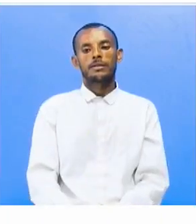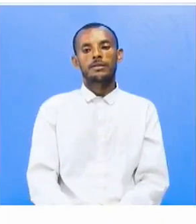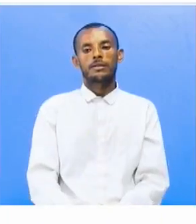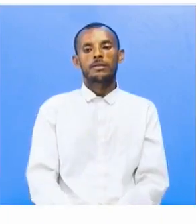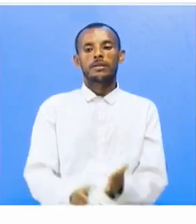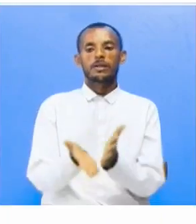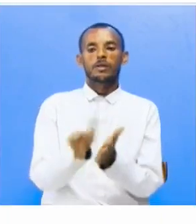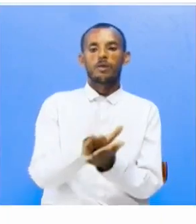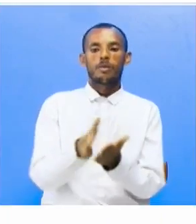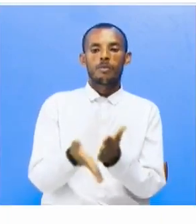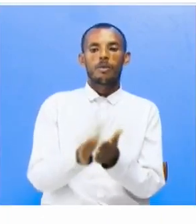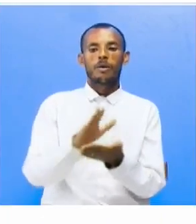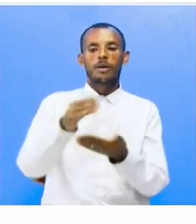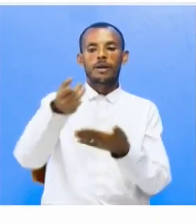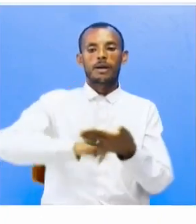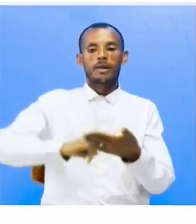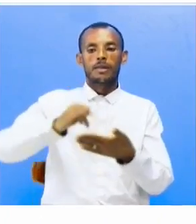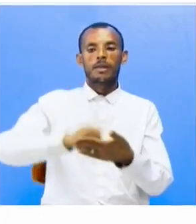Compound interest